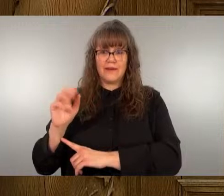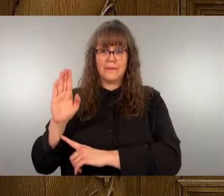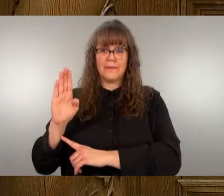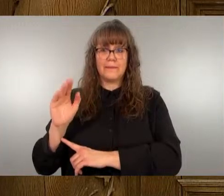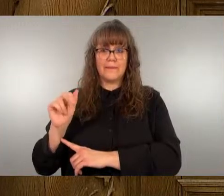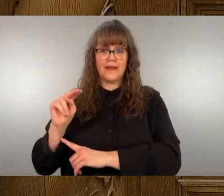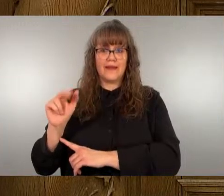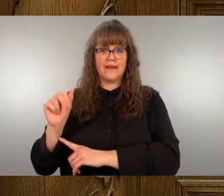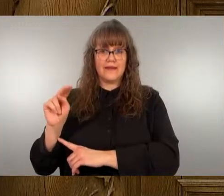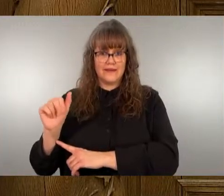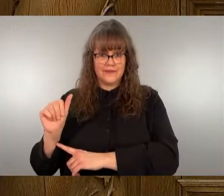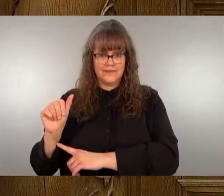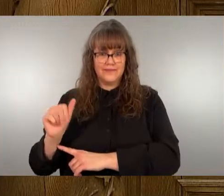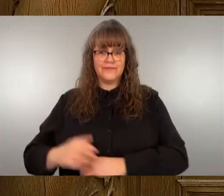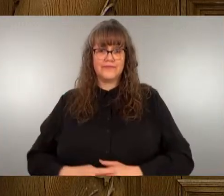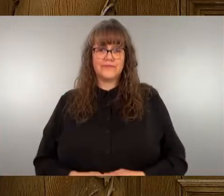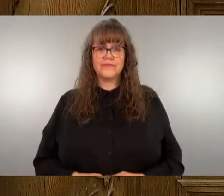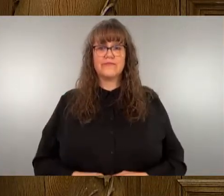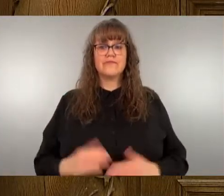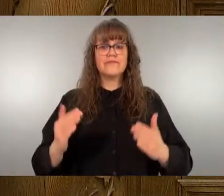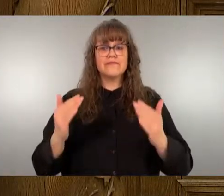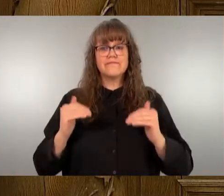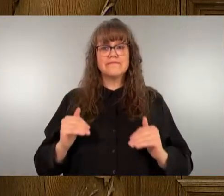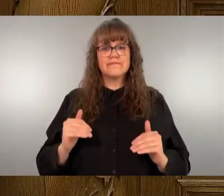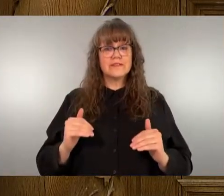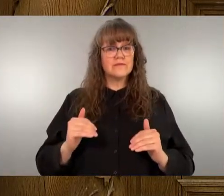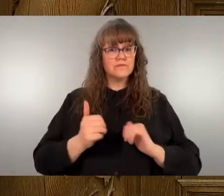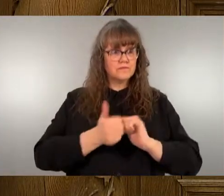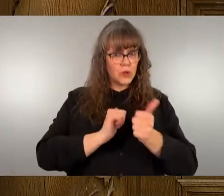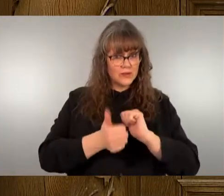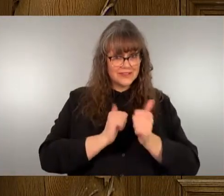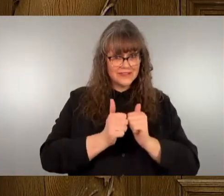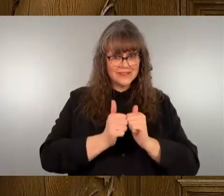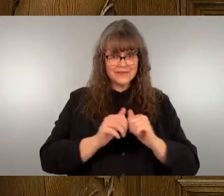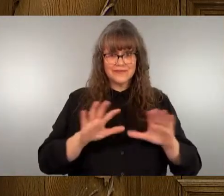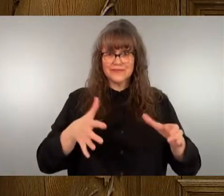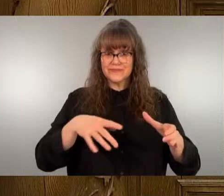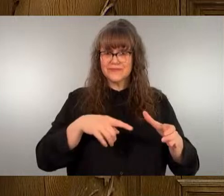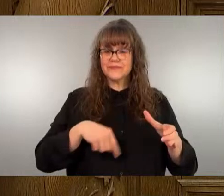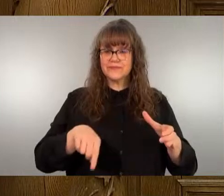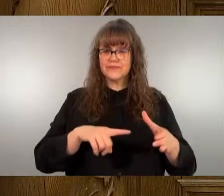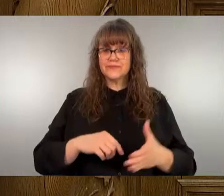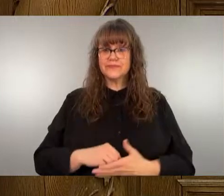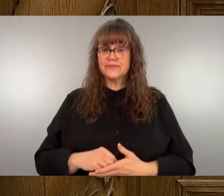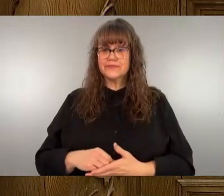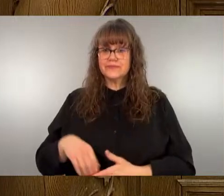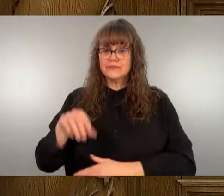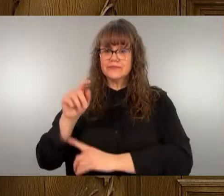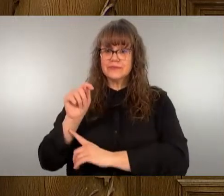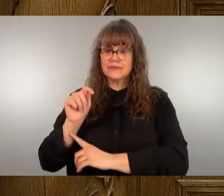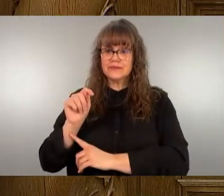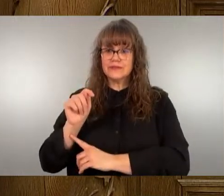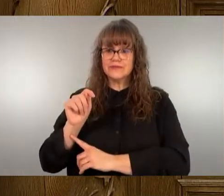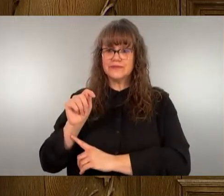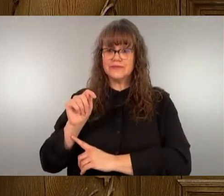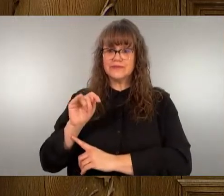From the world of sports, we mourn curling's Tim Horrigan, baseball's Kay Kaminchi,